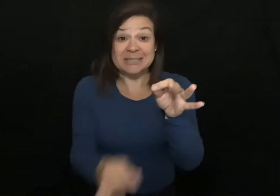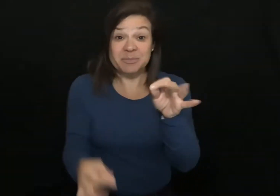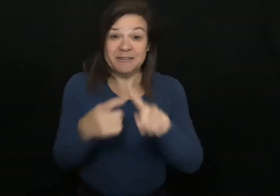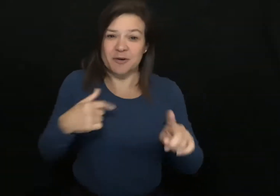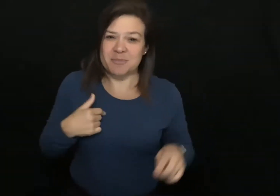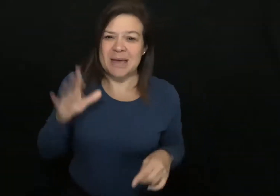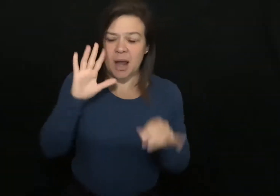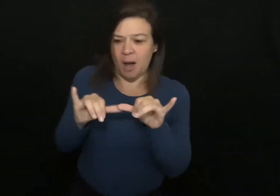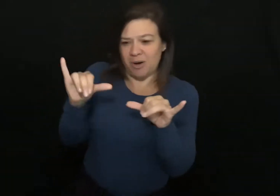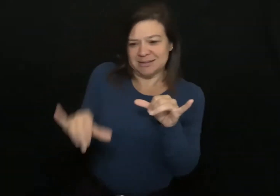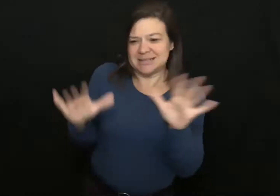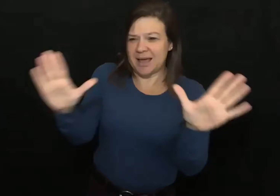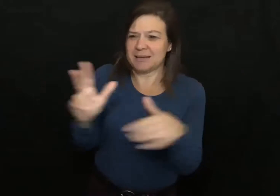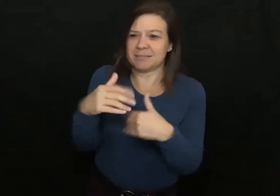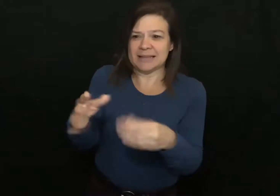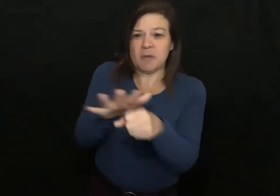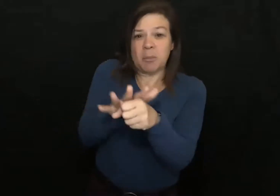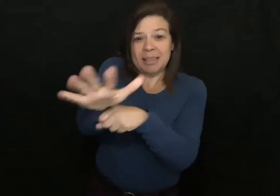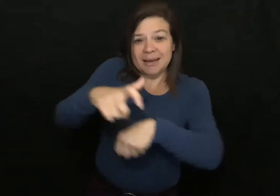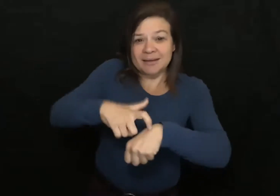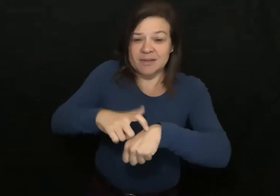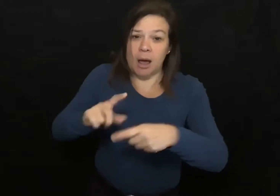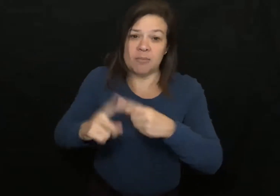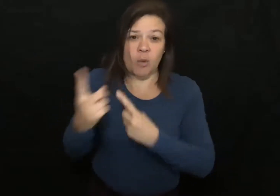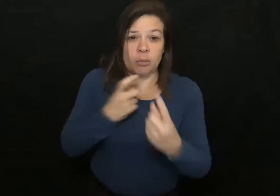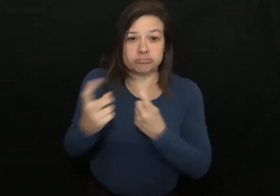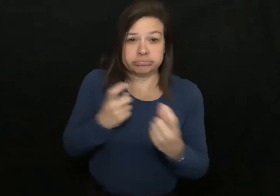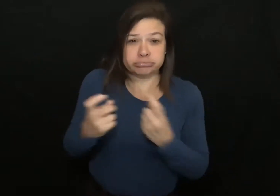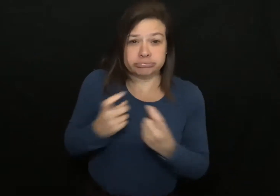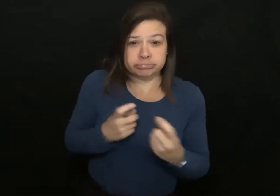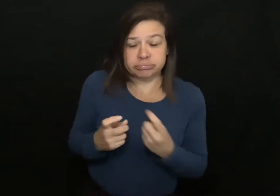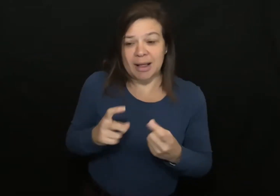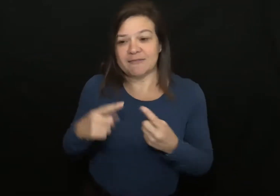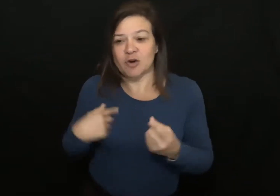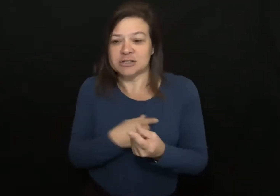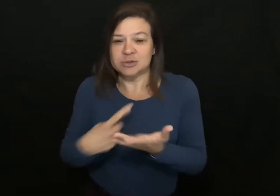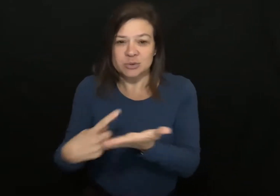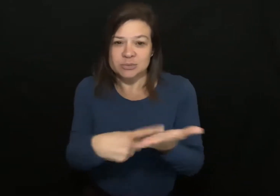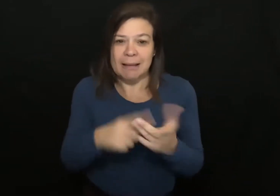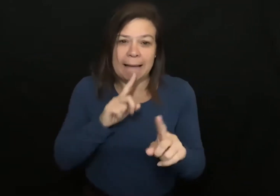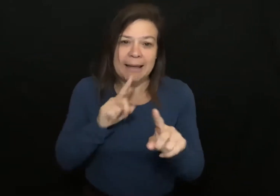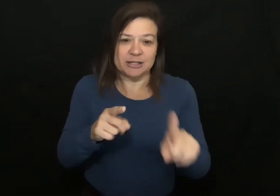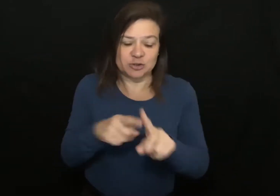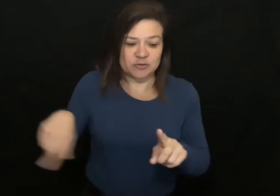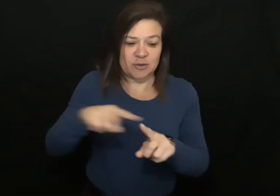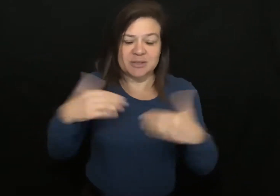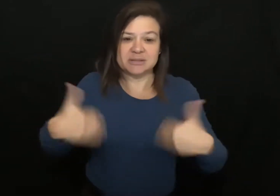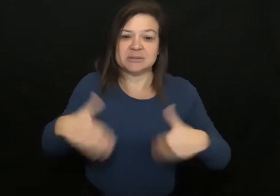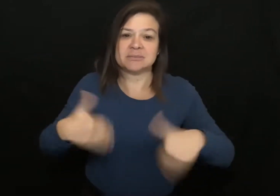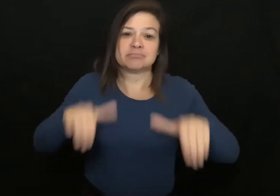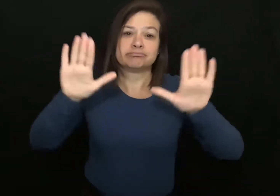I want to leave plenty of time for people to ask questions and for us to get some answers from this incredible panel